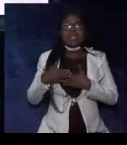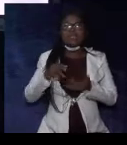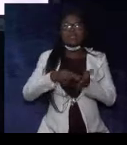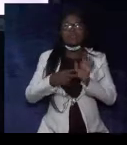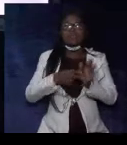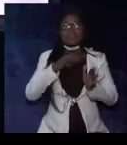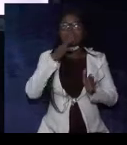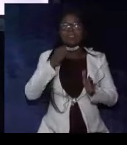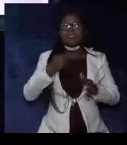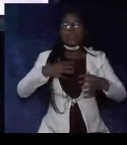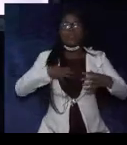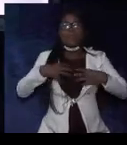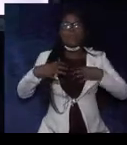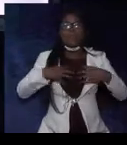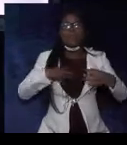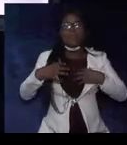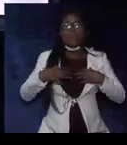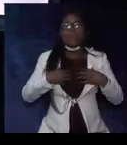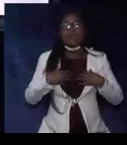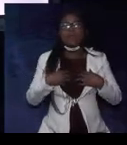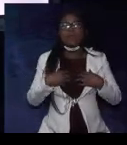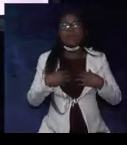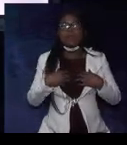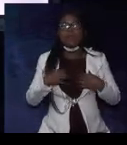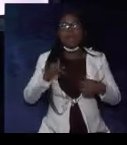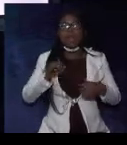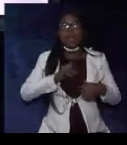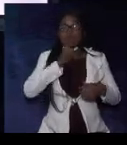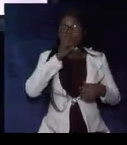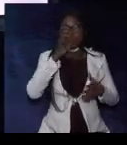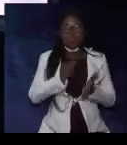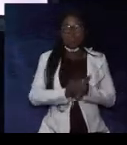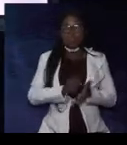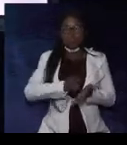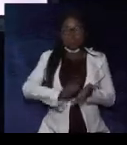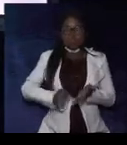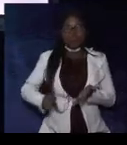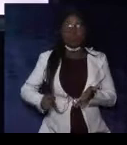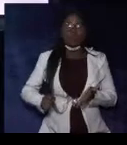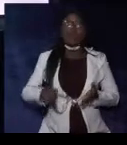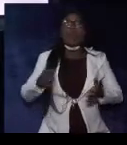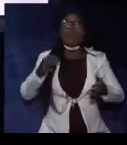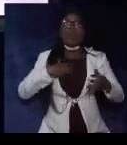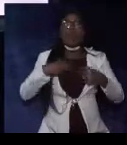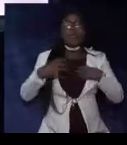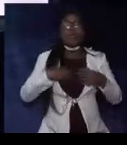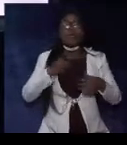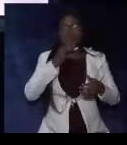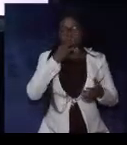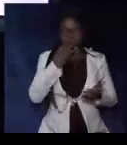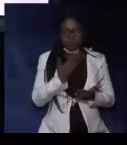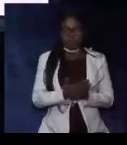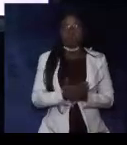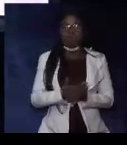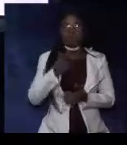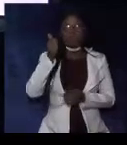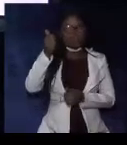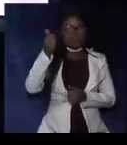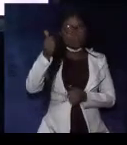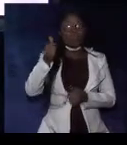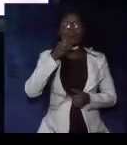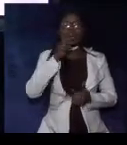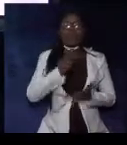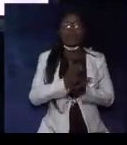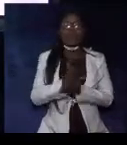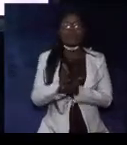is complain. Are you sure you wrote complain? Good job, you. Please mark